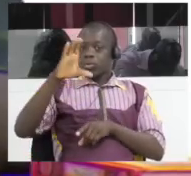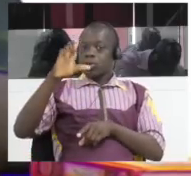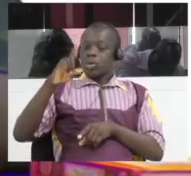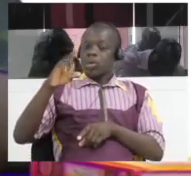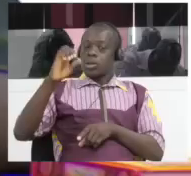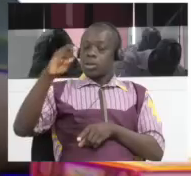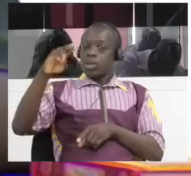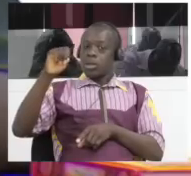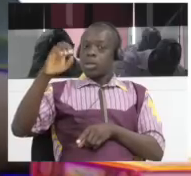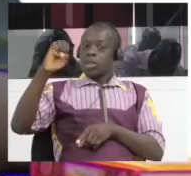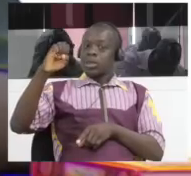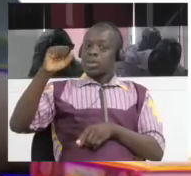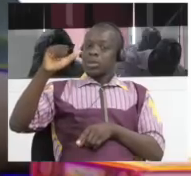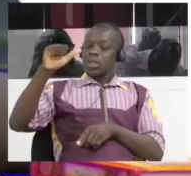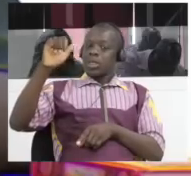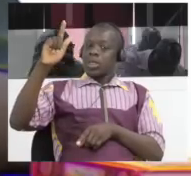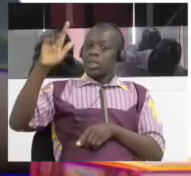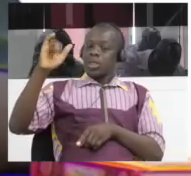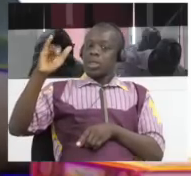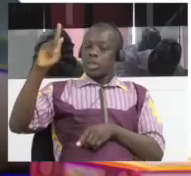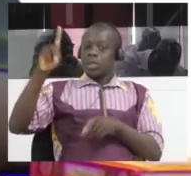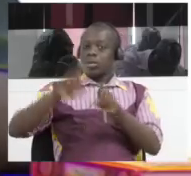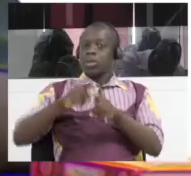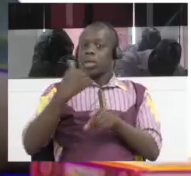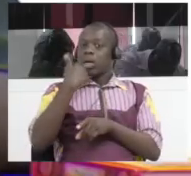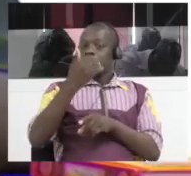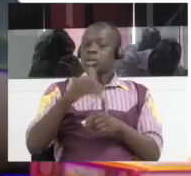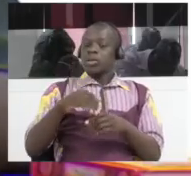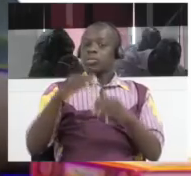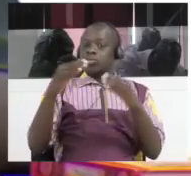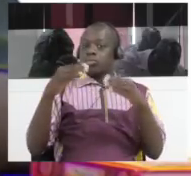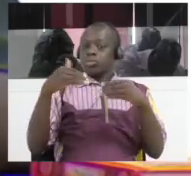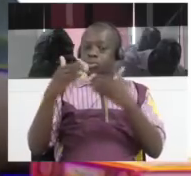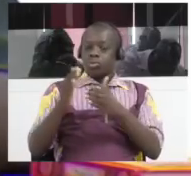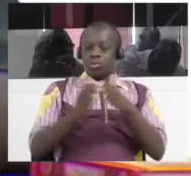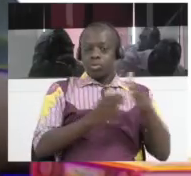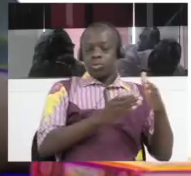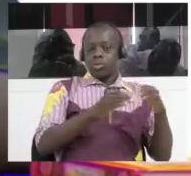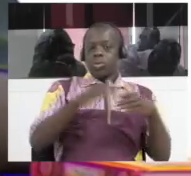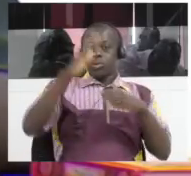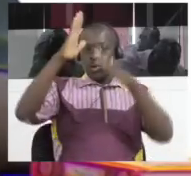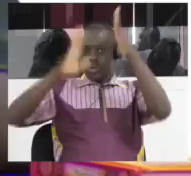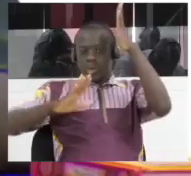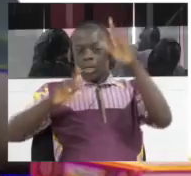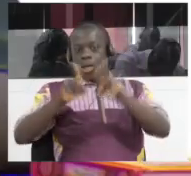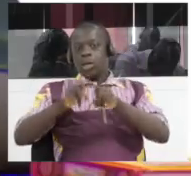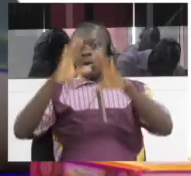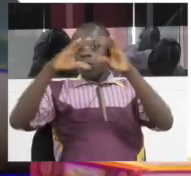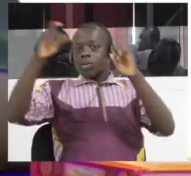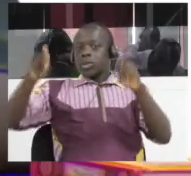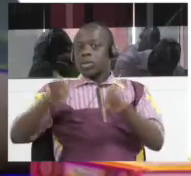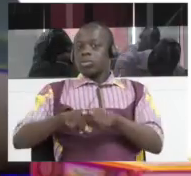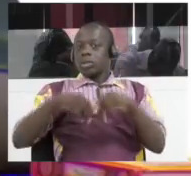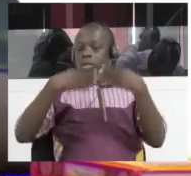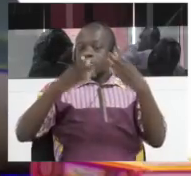who was Colonel Salik, and then ask him to mobilize the soldiers and the officers,